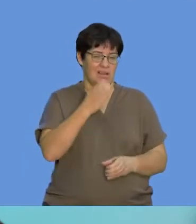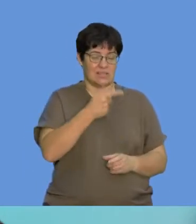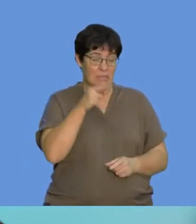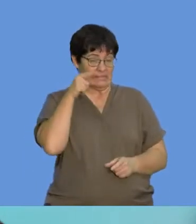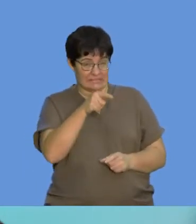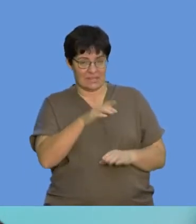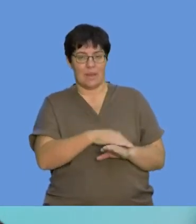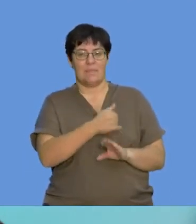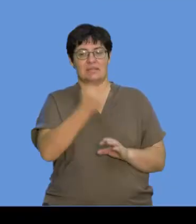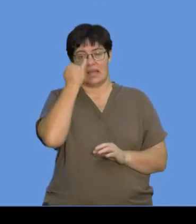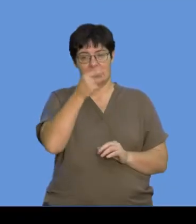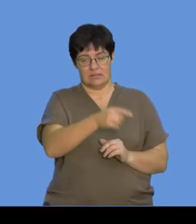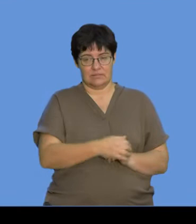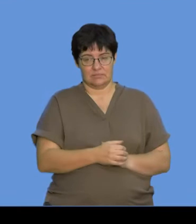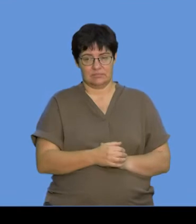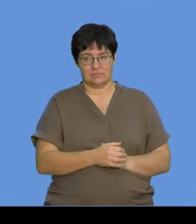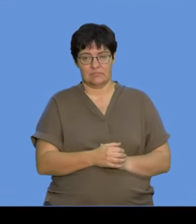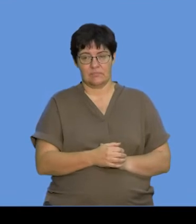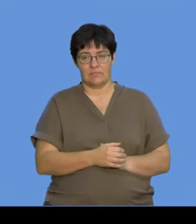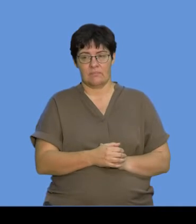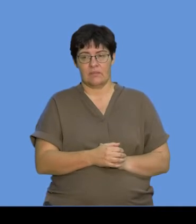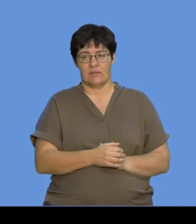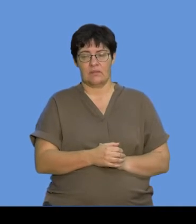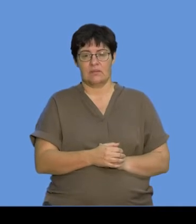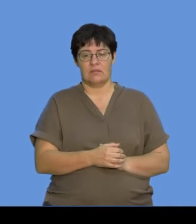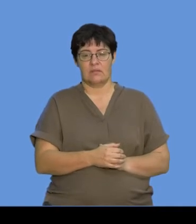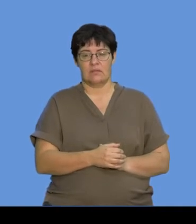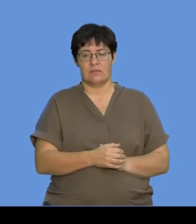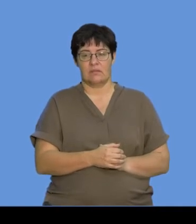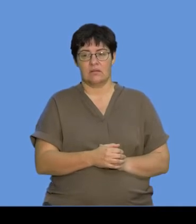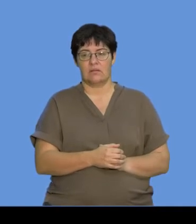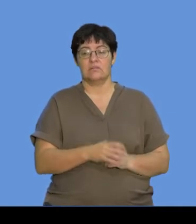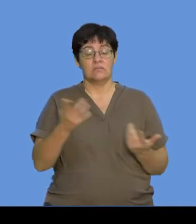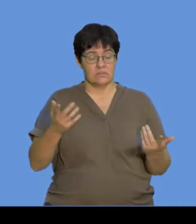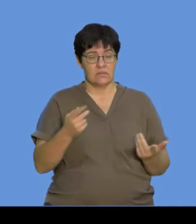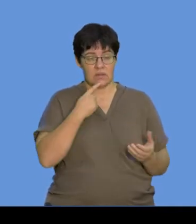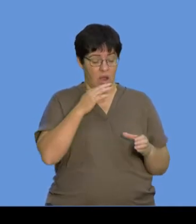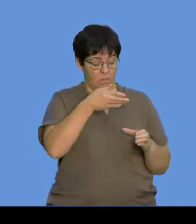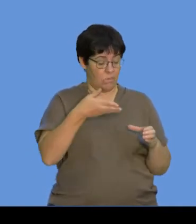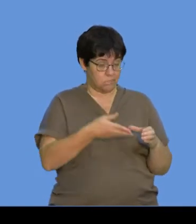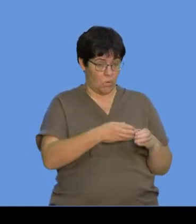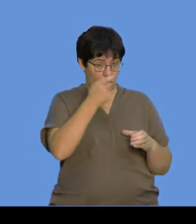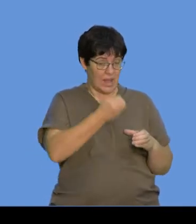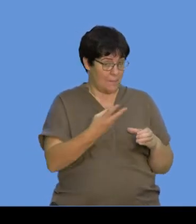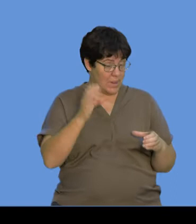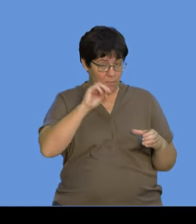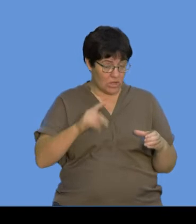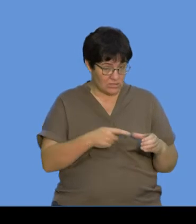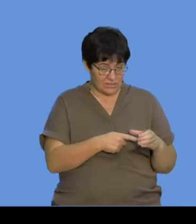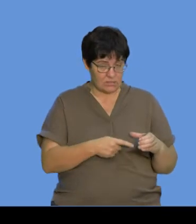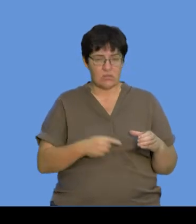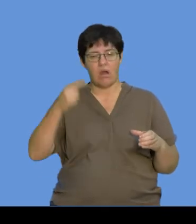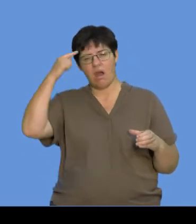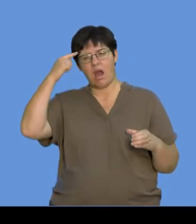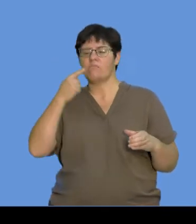full. Okay, so that's the basic idea, right? And then the question is, how many molecules do you think are